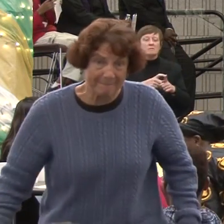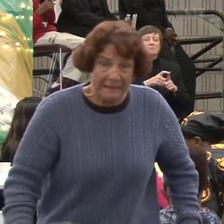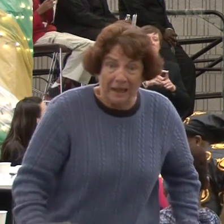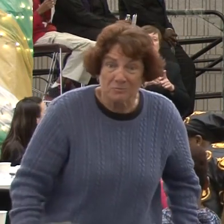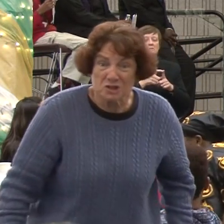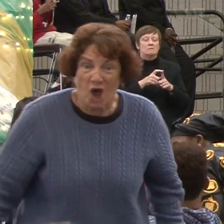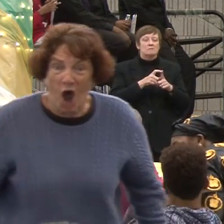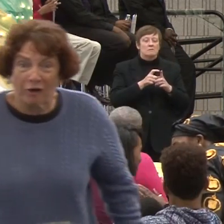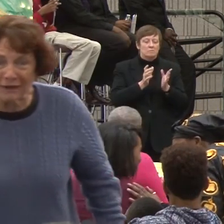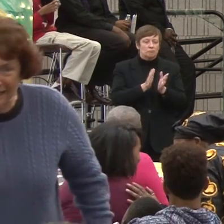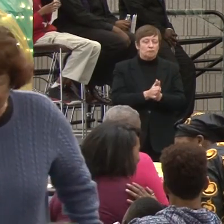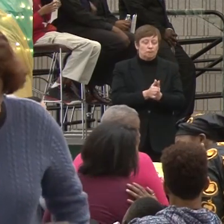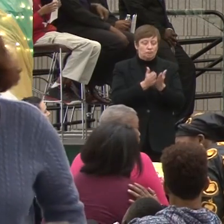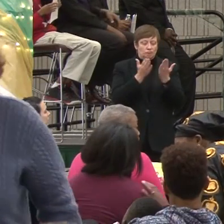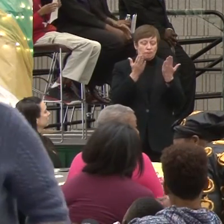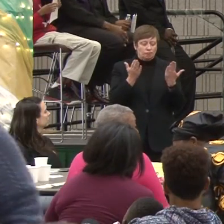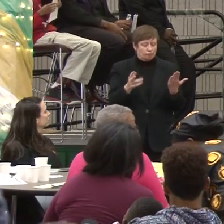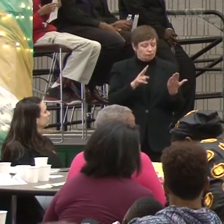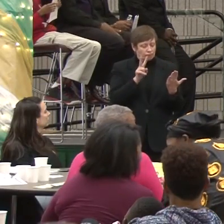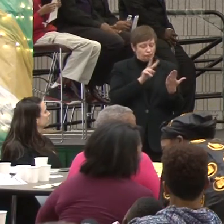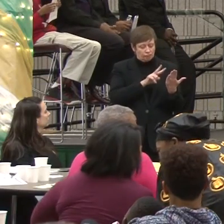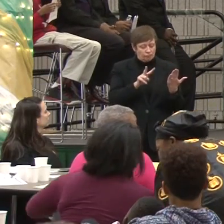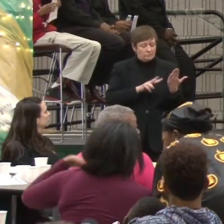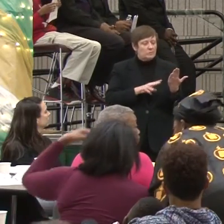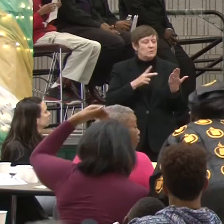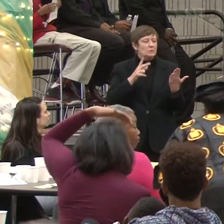grace, how